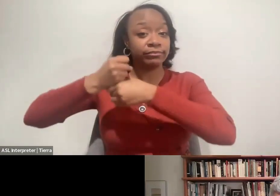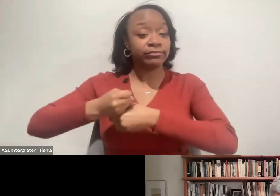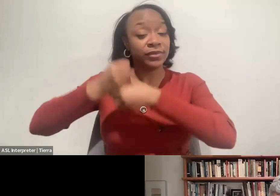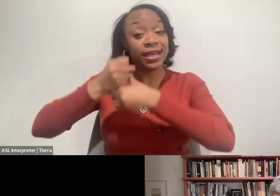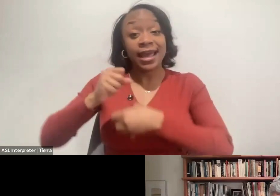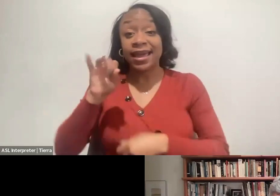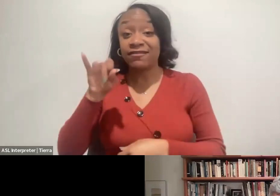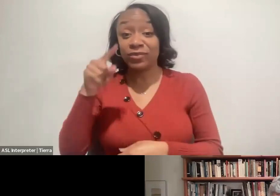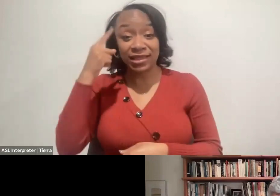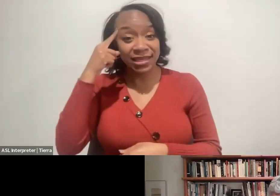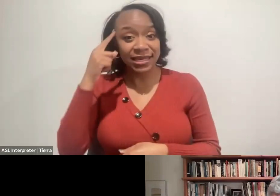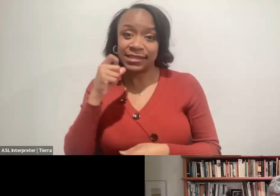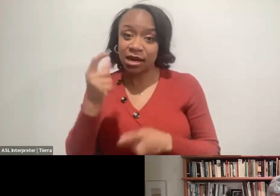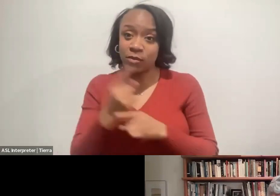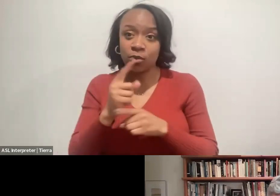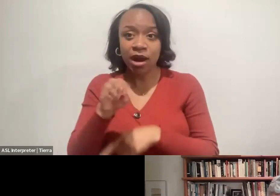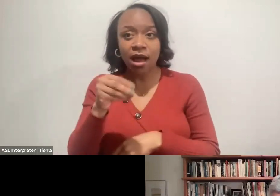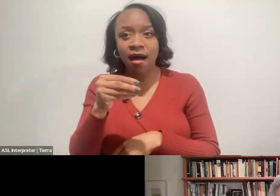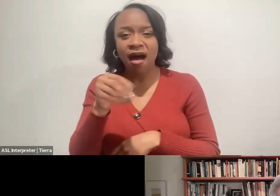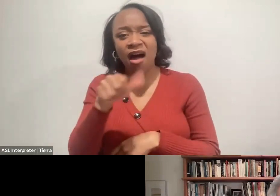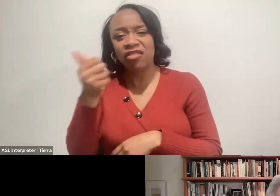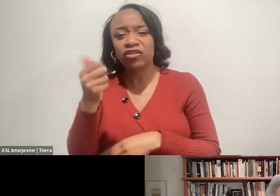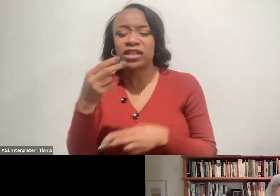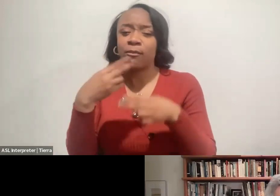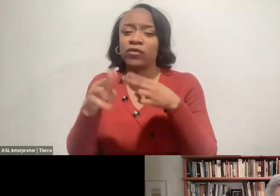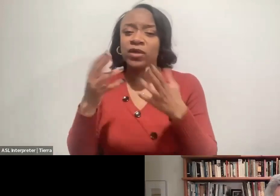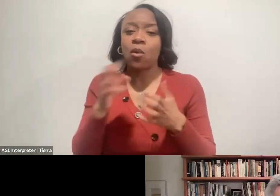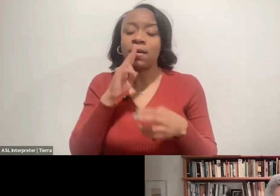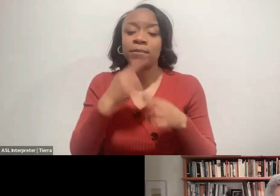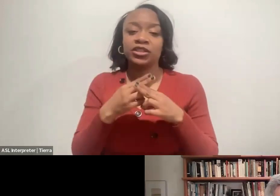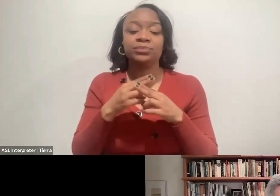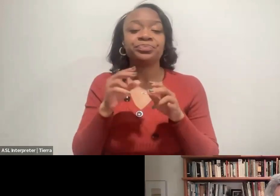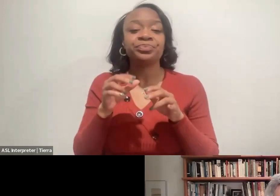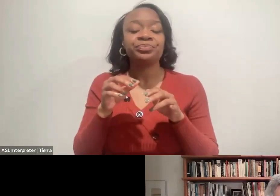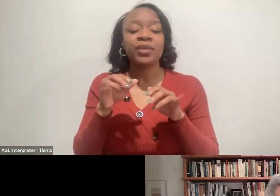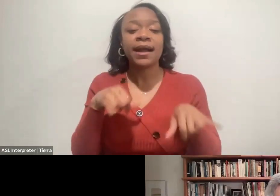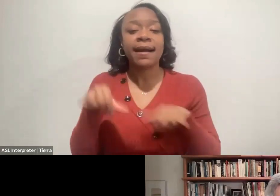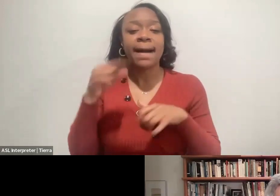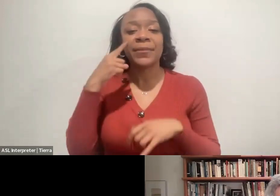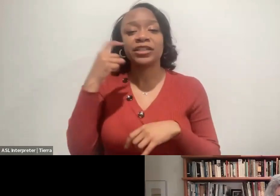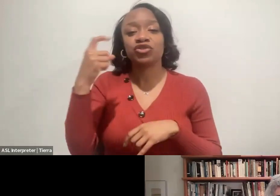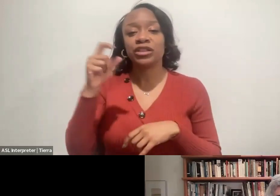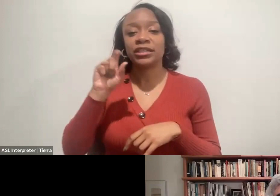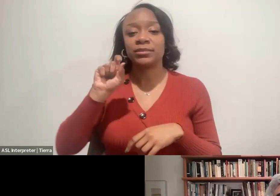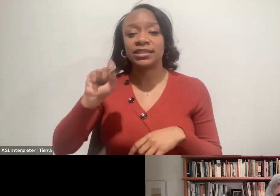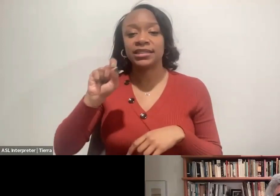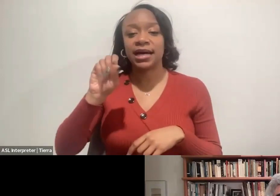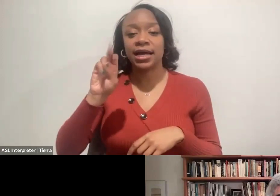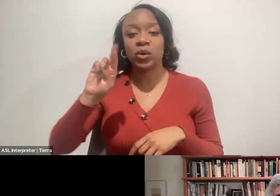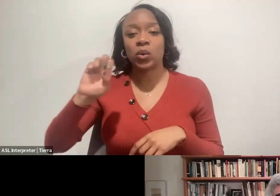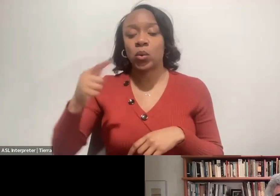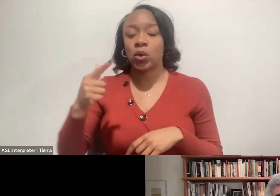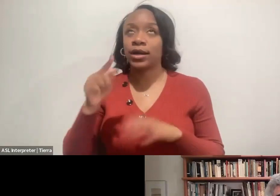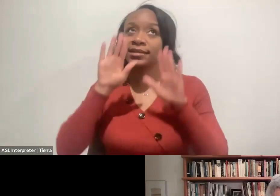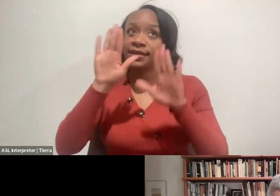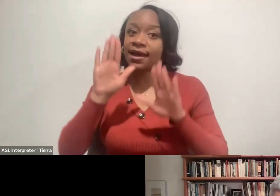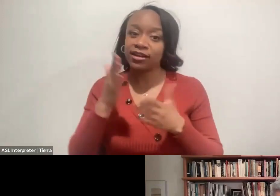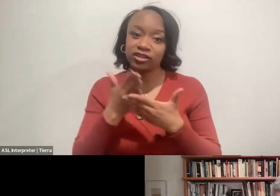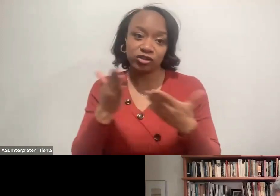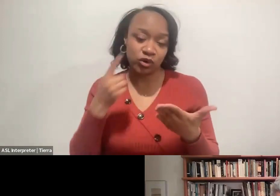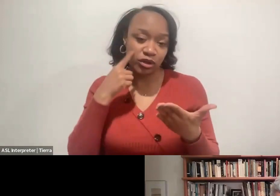inappropriate. There are a couple others I want to briefly mention. Commondreams.org, I think, is an excellent source of daily news and